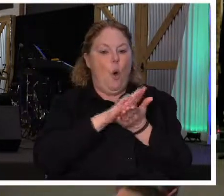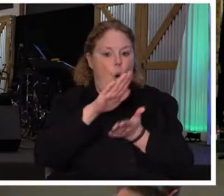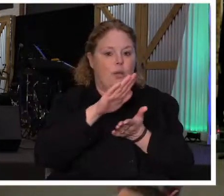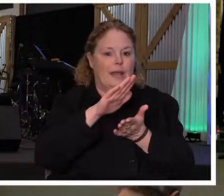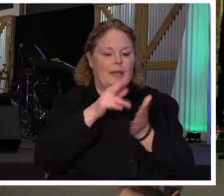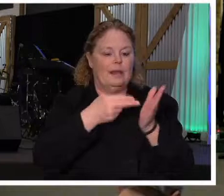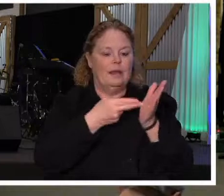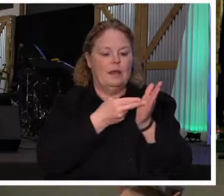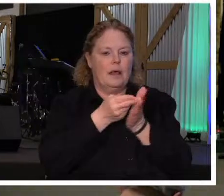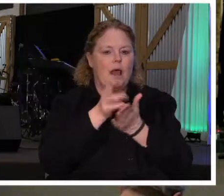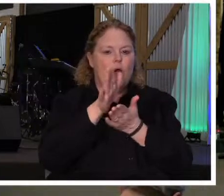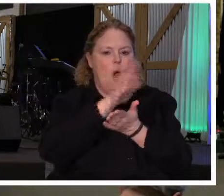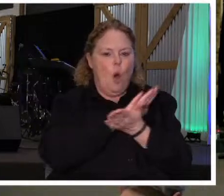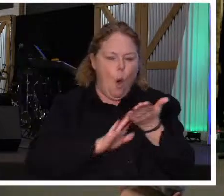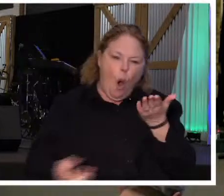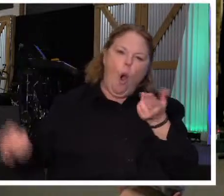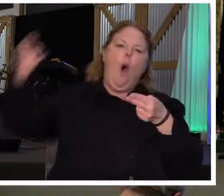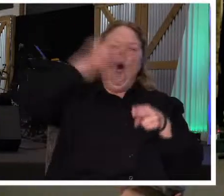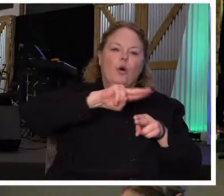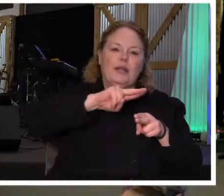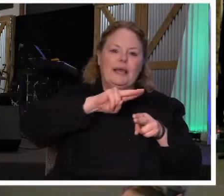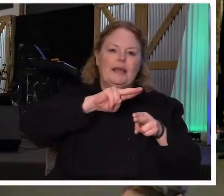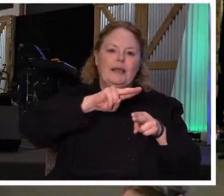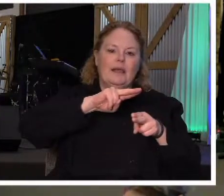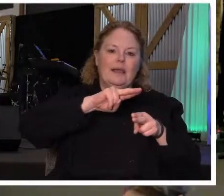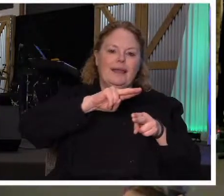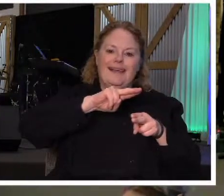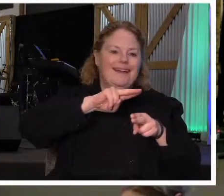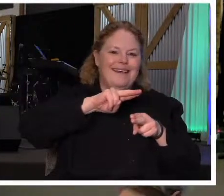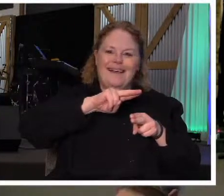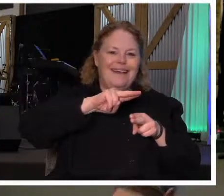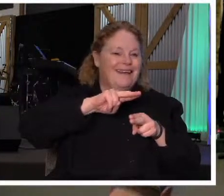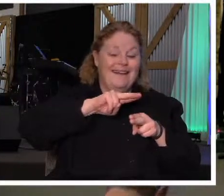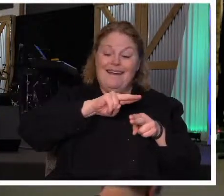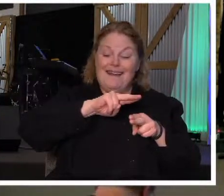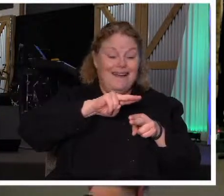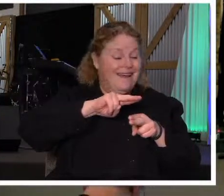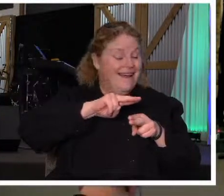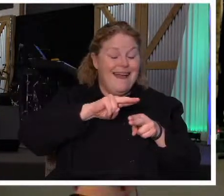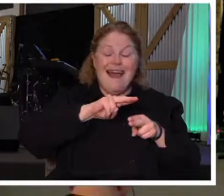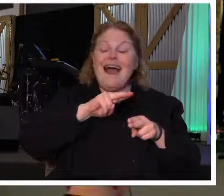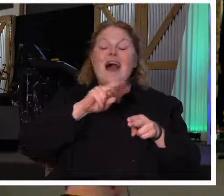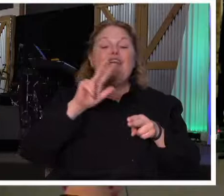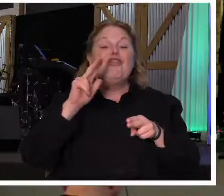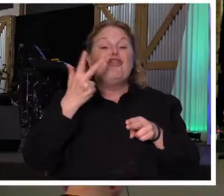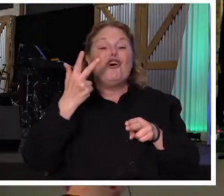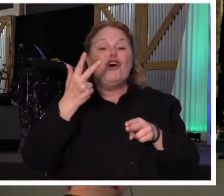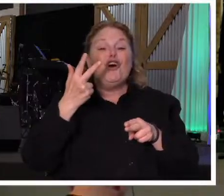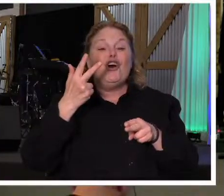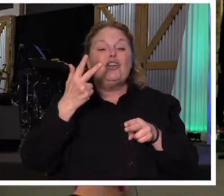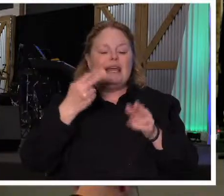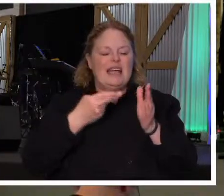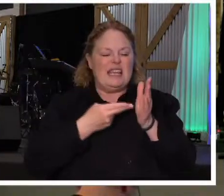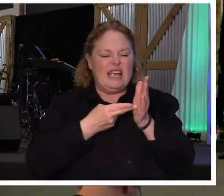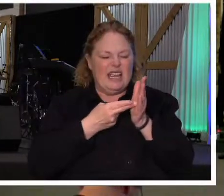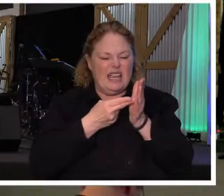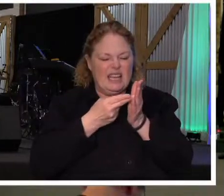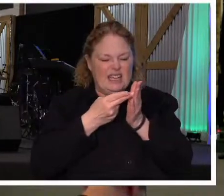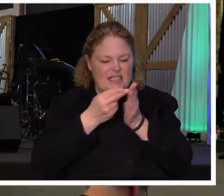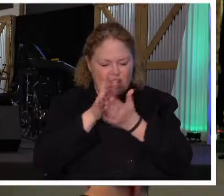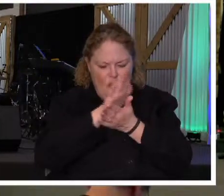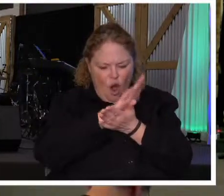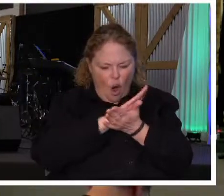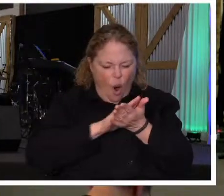just holy. He's not just holy. There is a category that goes